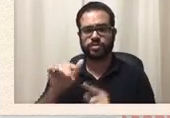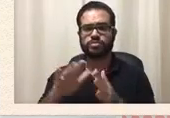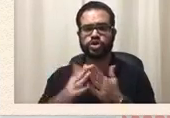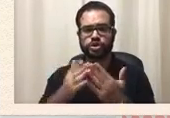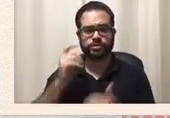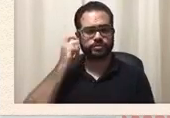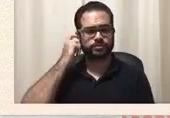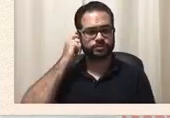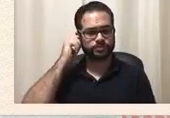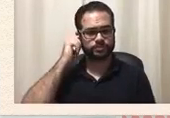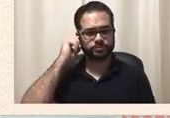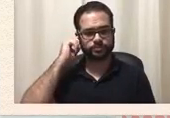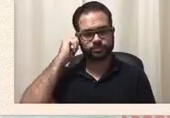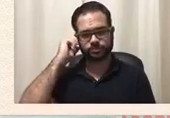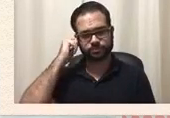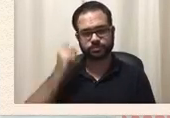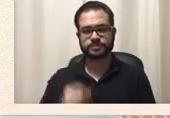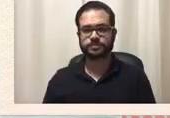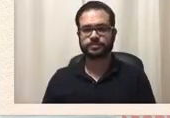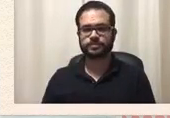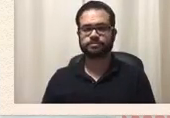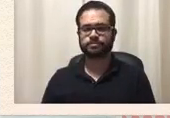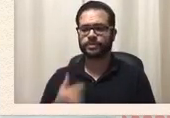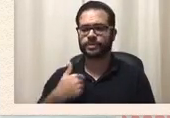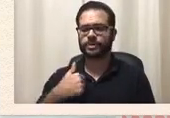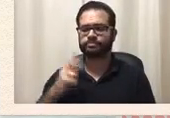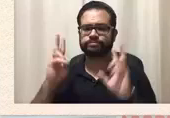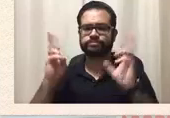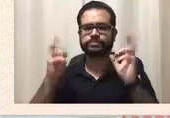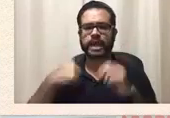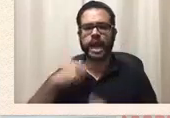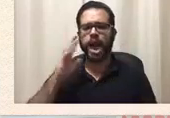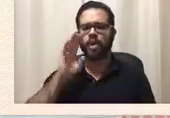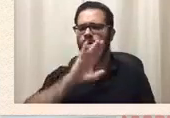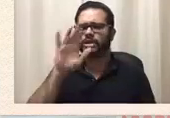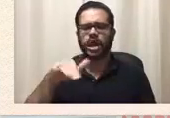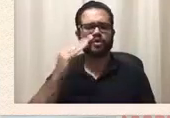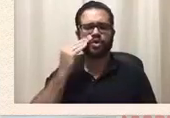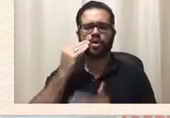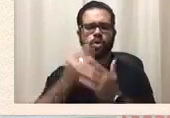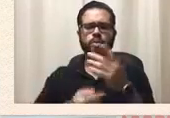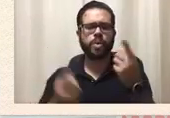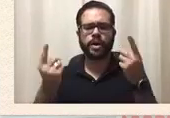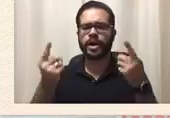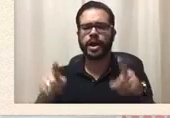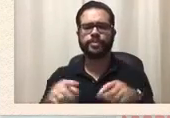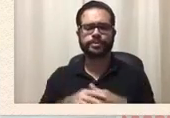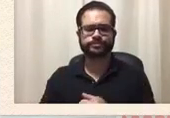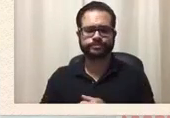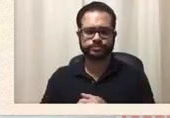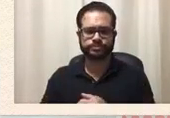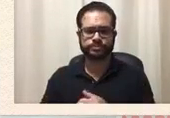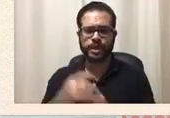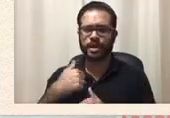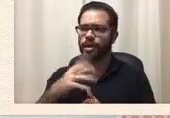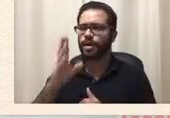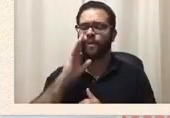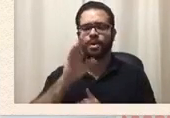I will never know what happened. I will never understand what forces were behind